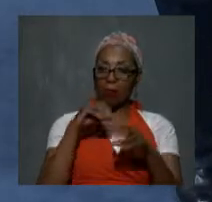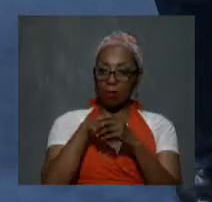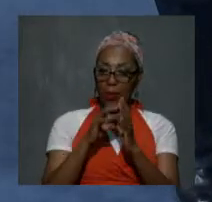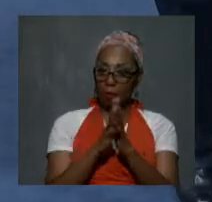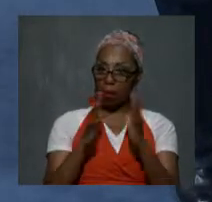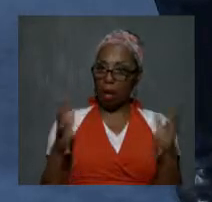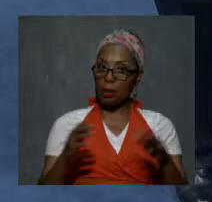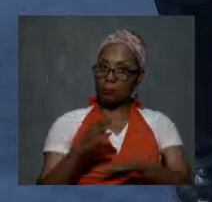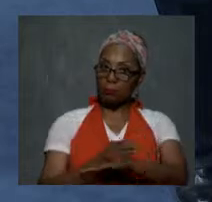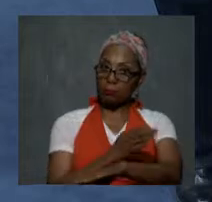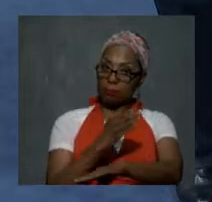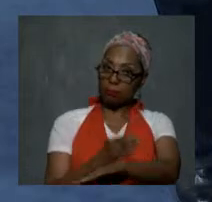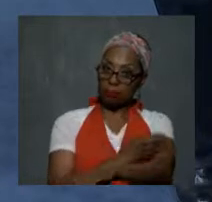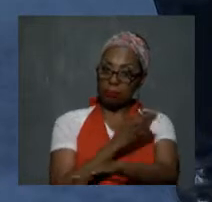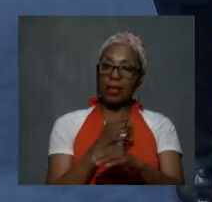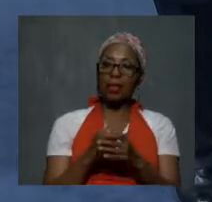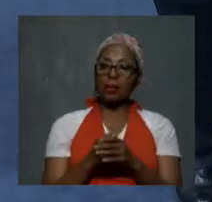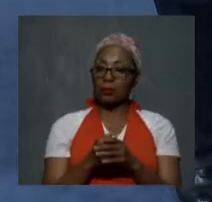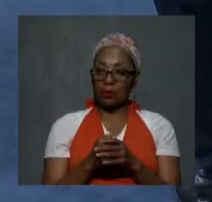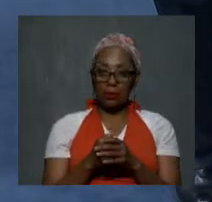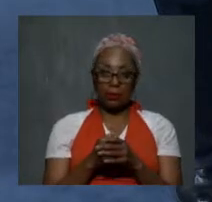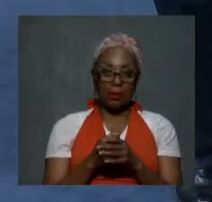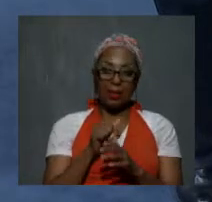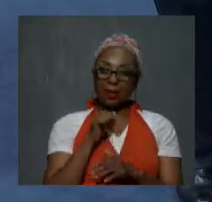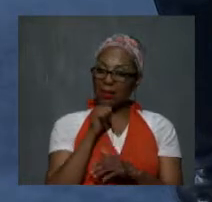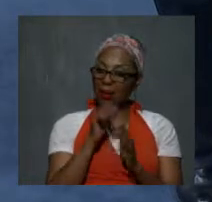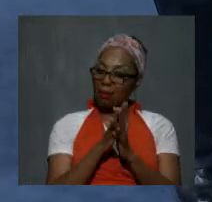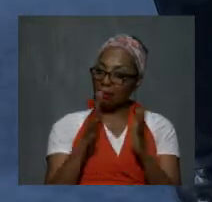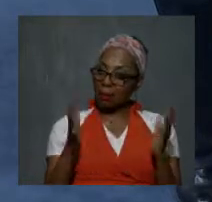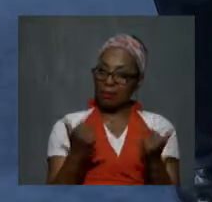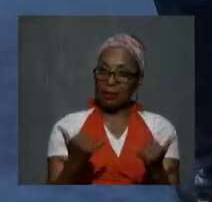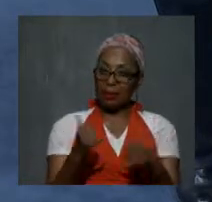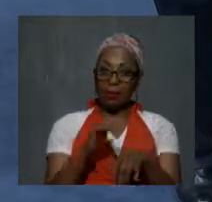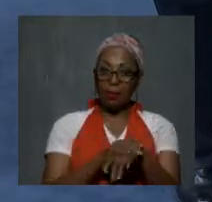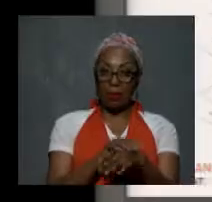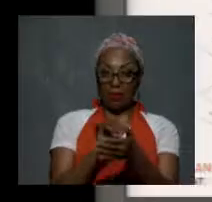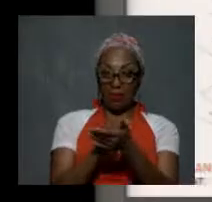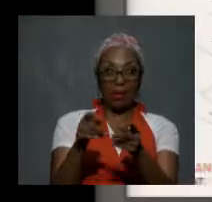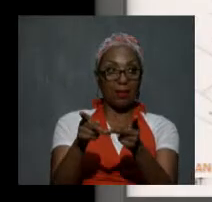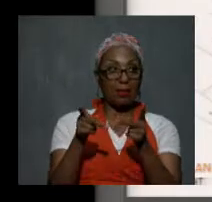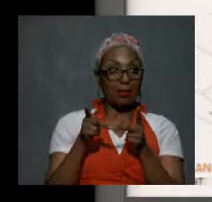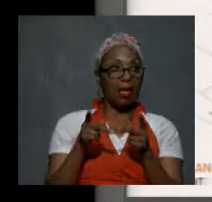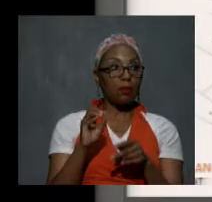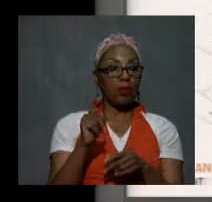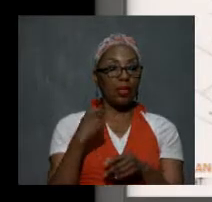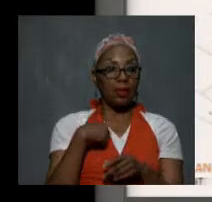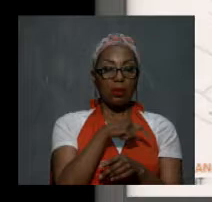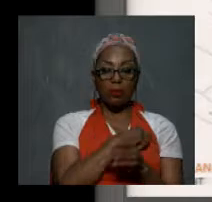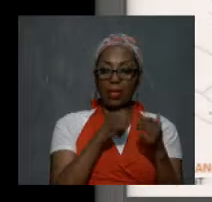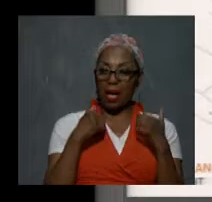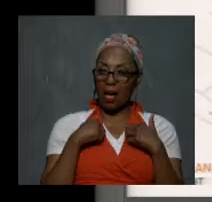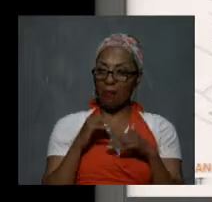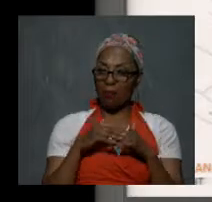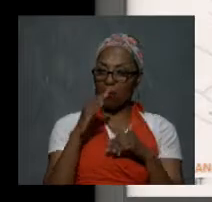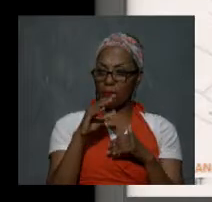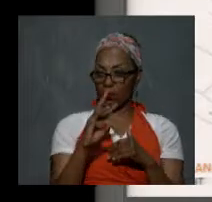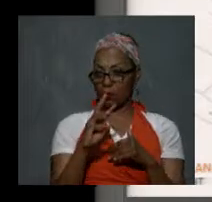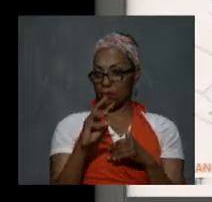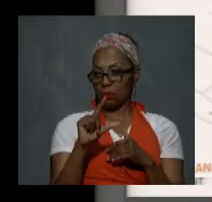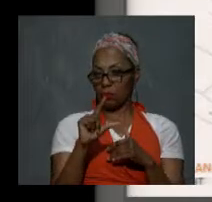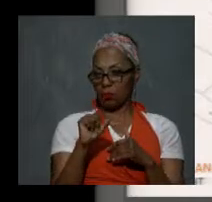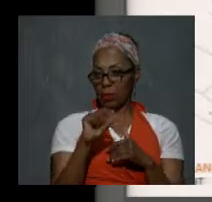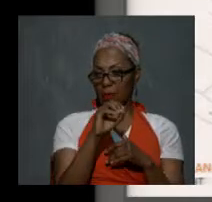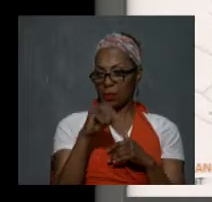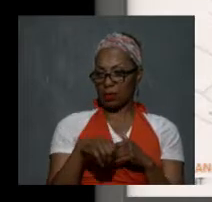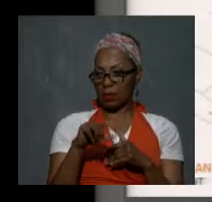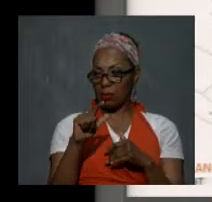of landscape where there is hardly any today on this site. I think we're pushing a little over 20%, somewhere between 20